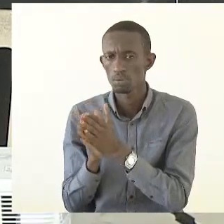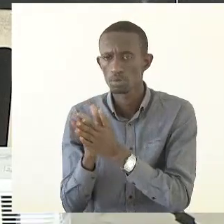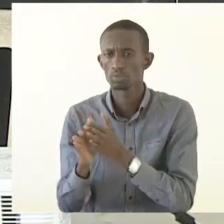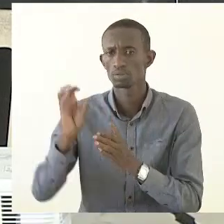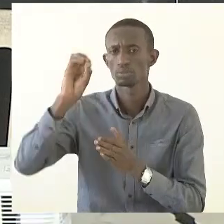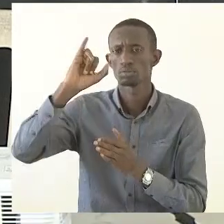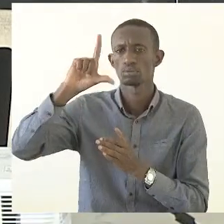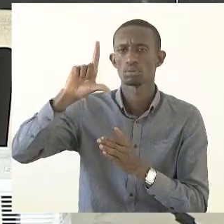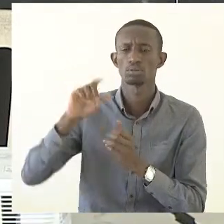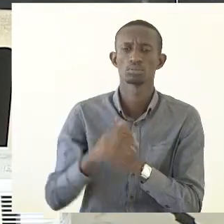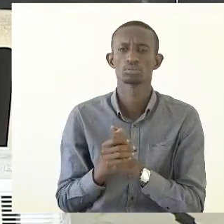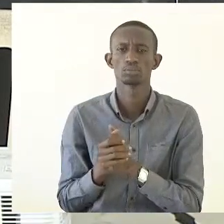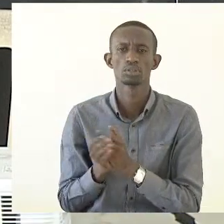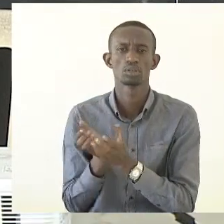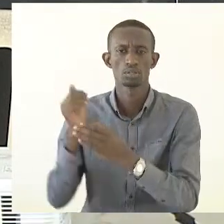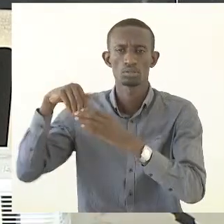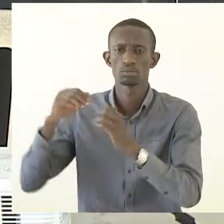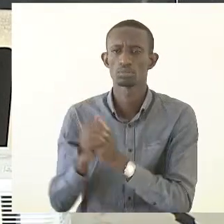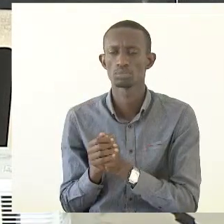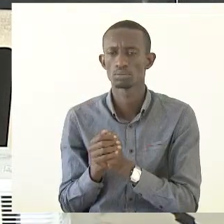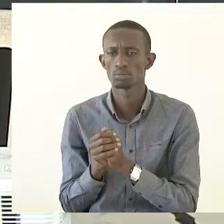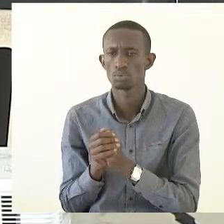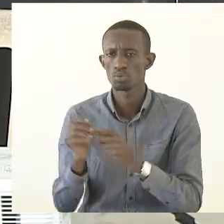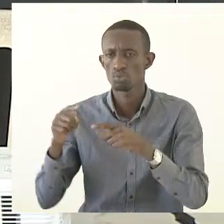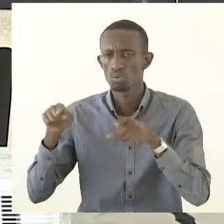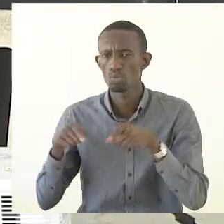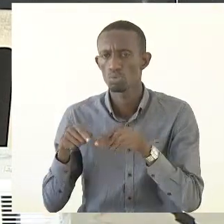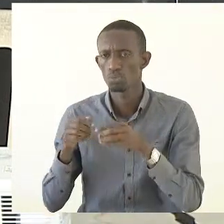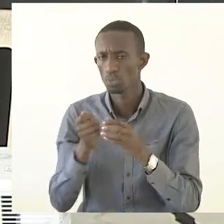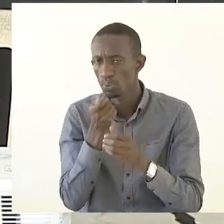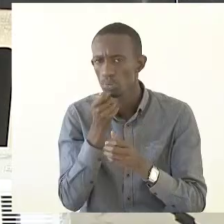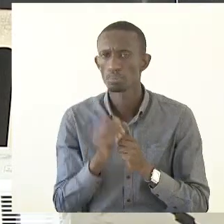have another class which is number 4. And we have